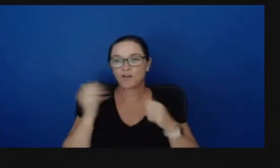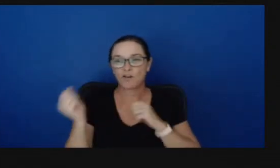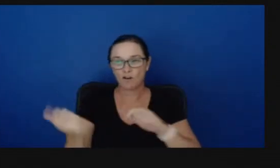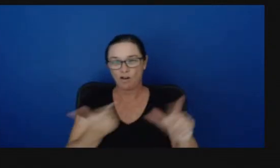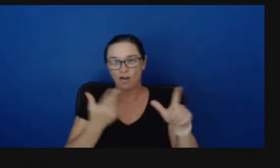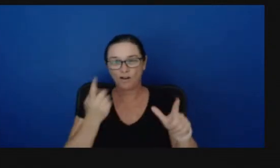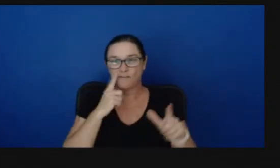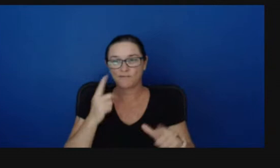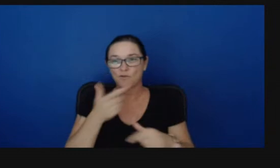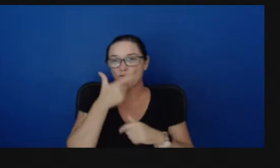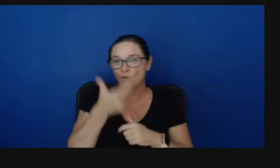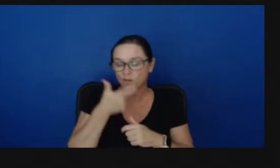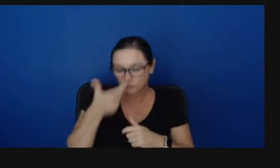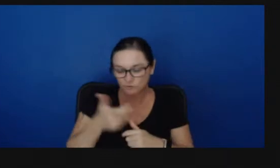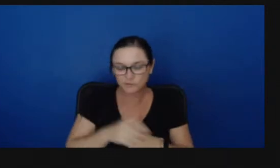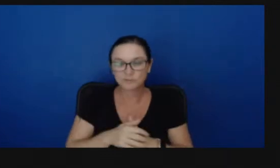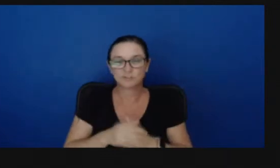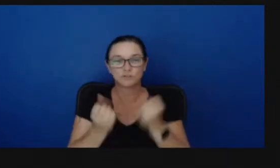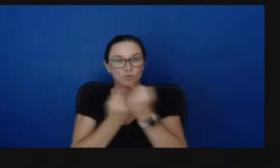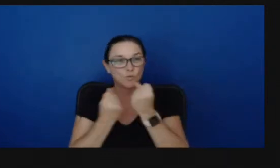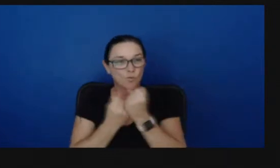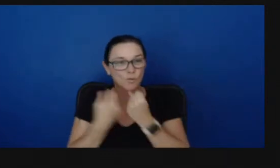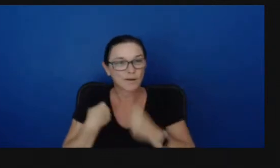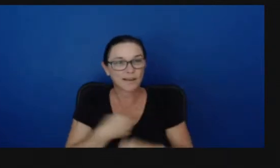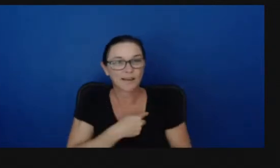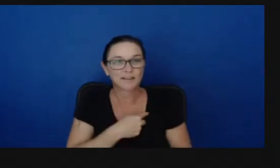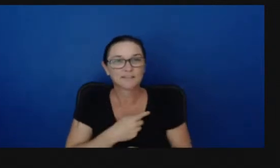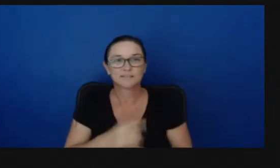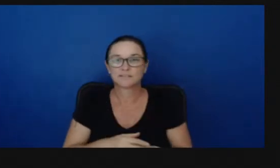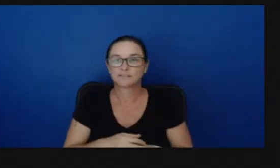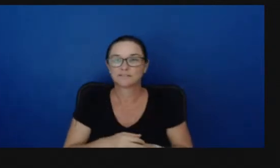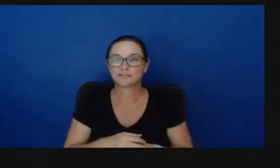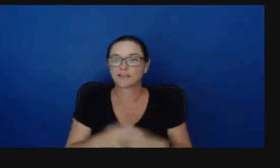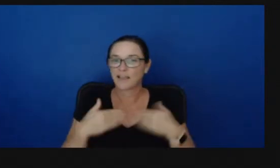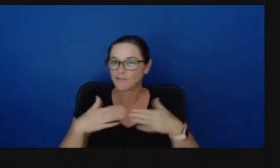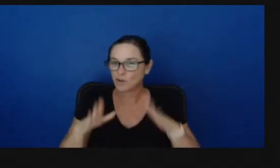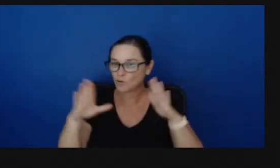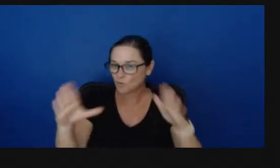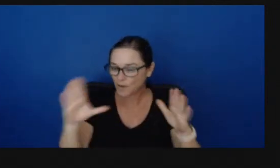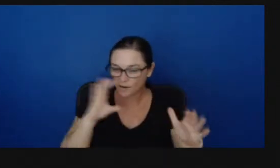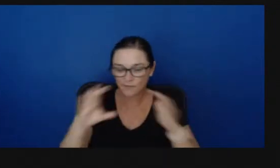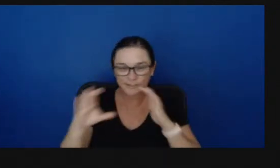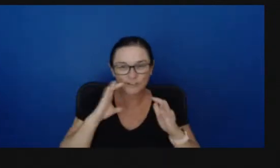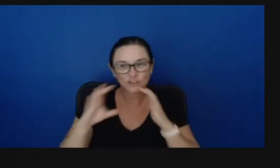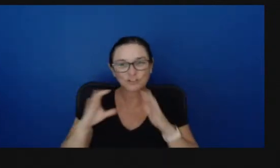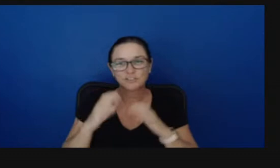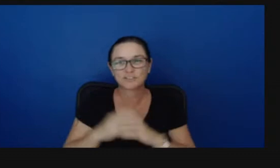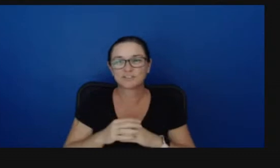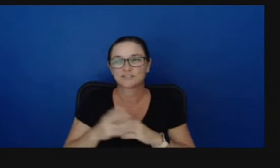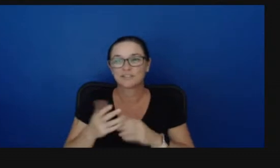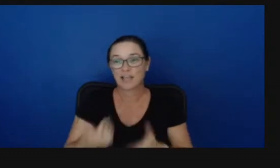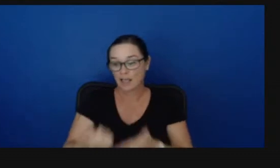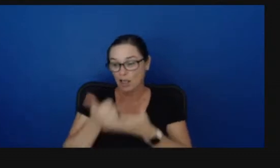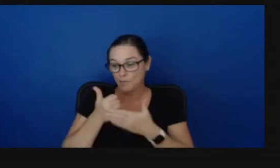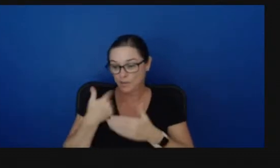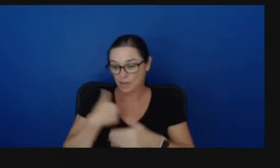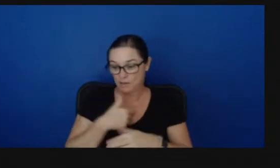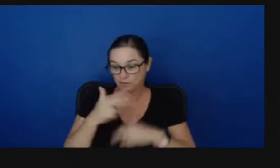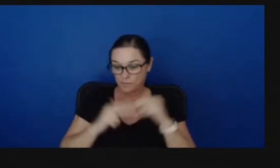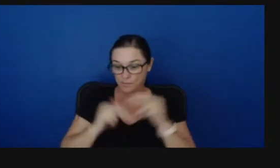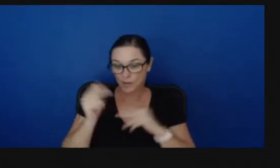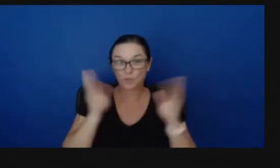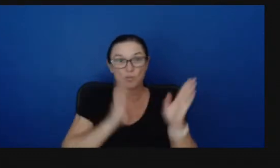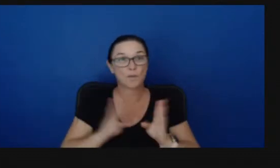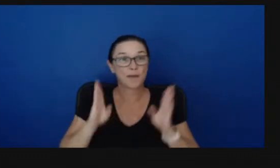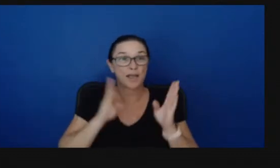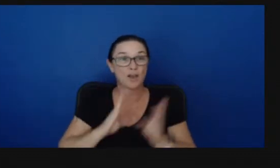tuning in and supporting us, driving great conversation here, helping us build preparedness for the